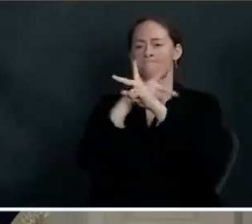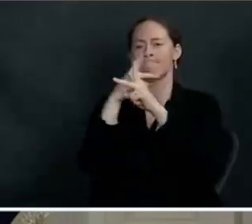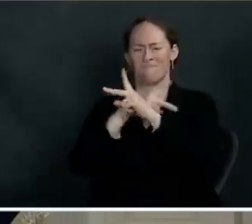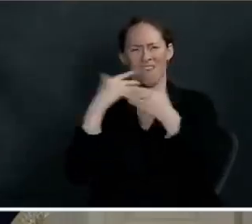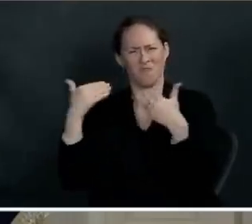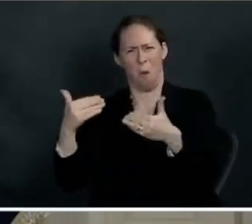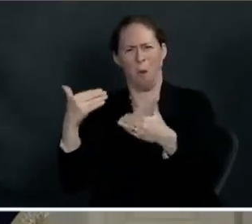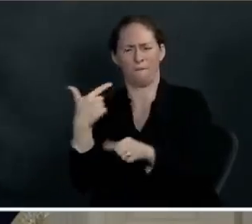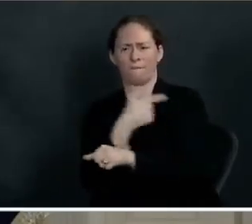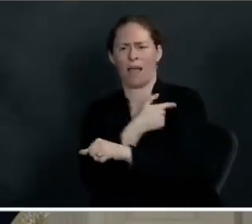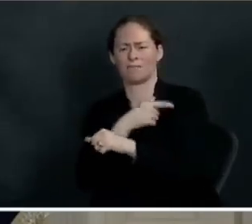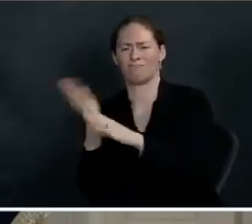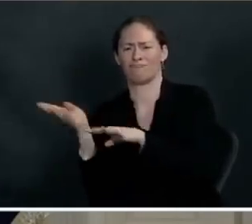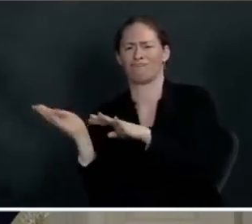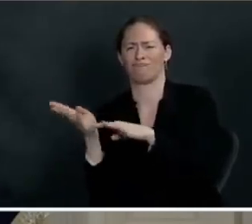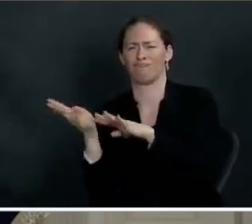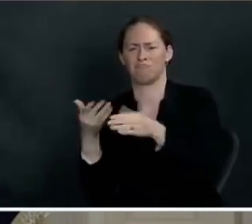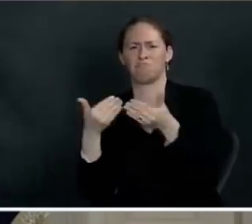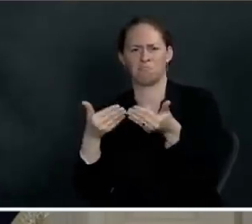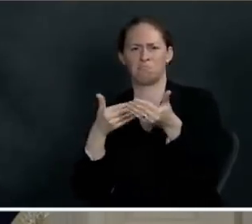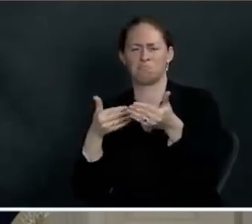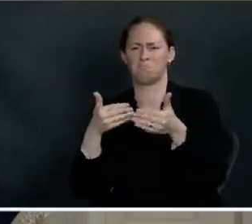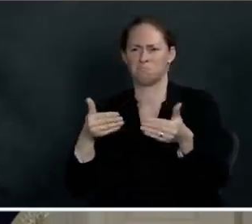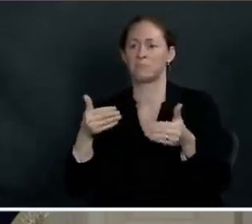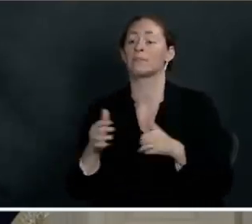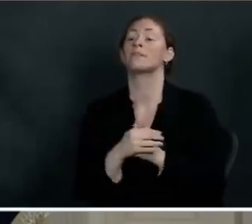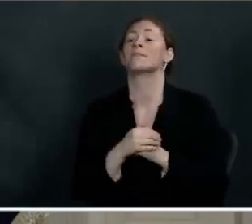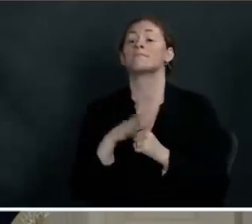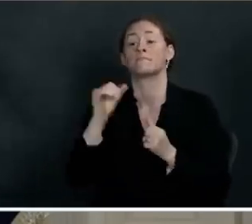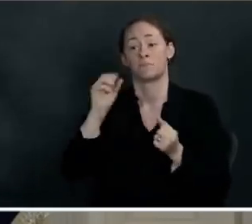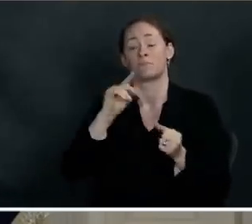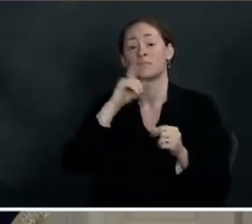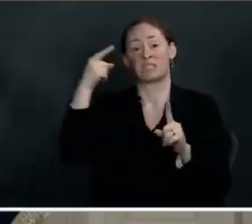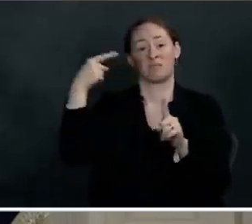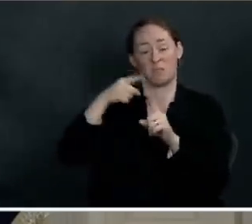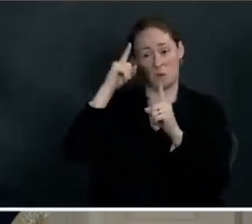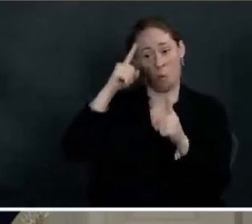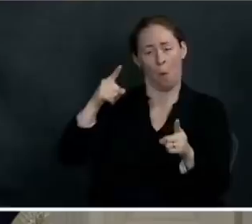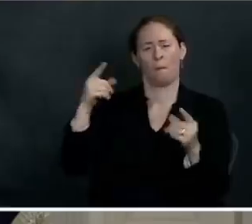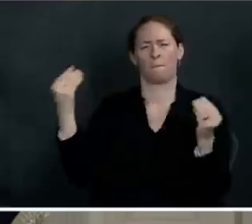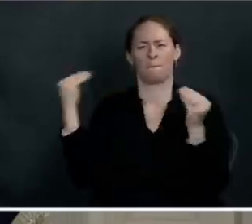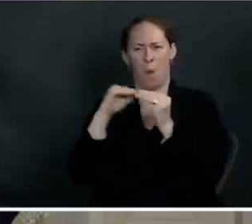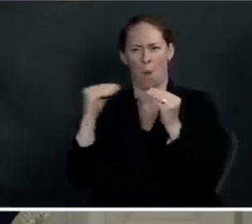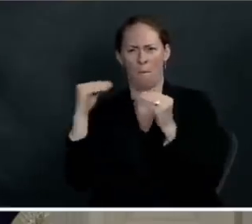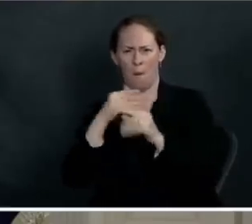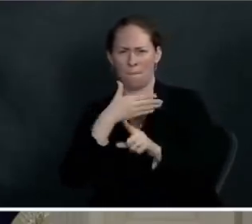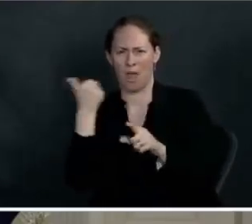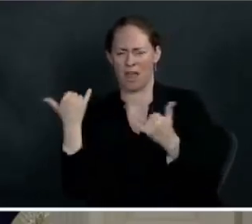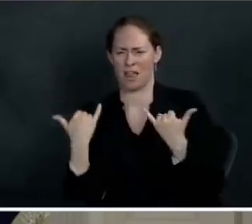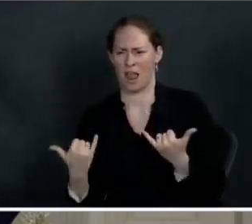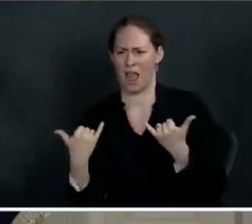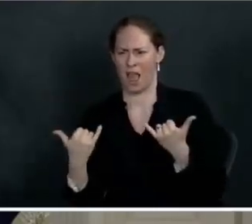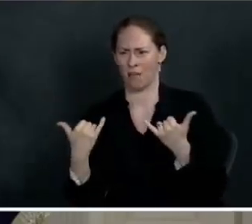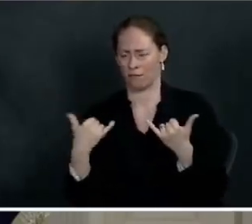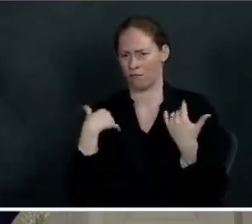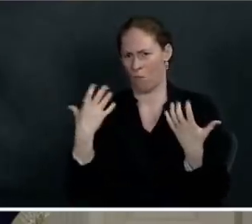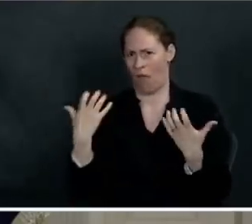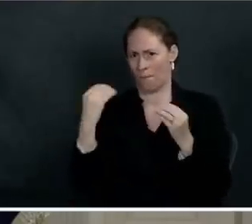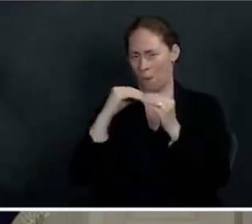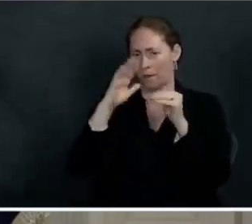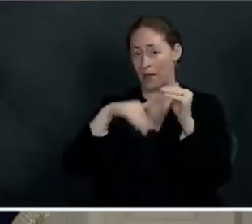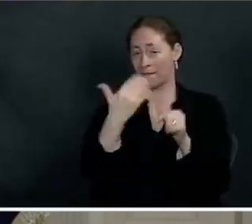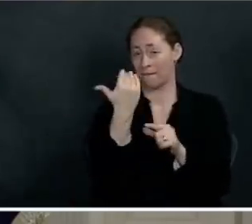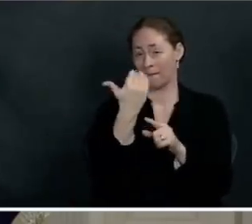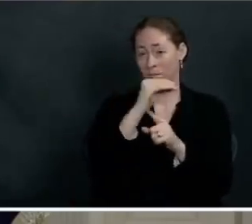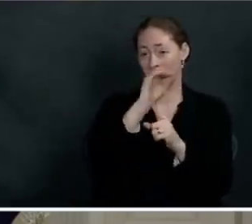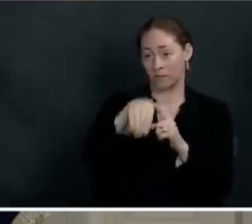So we will both increase the supply in the short term by more than 15% and give our